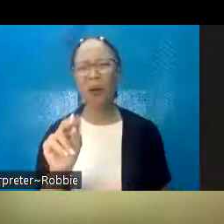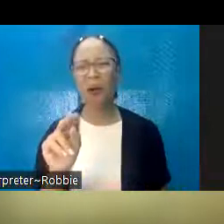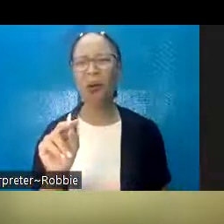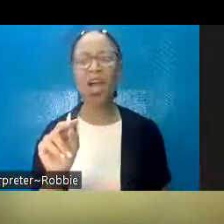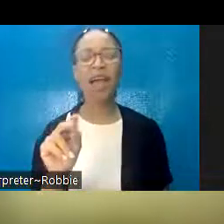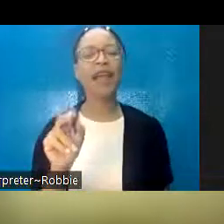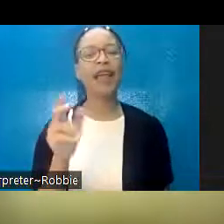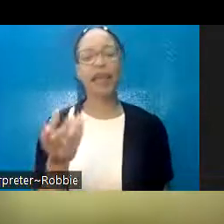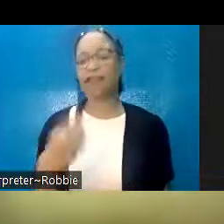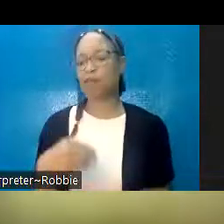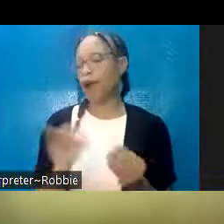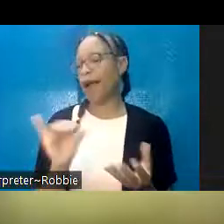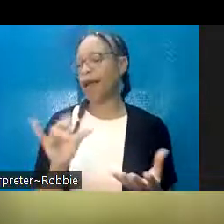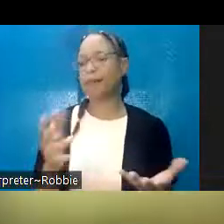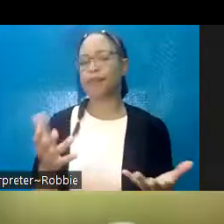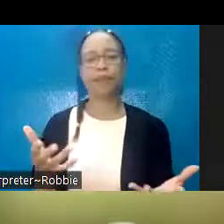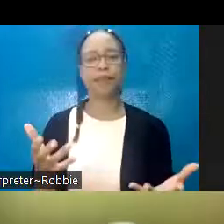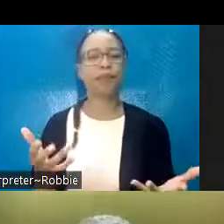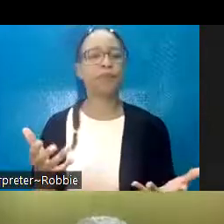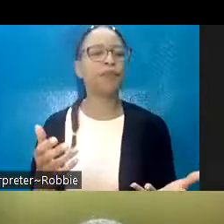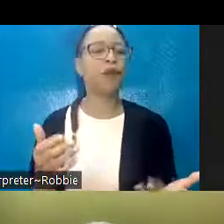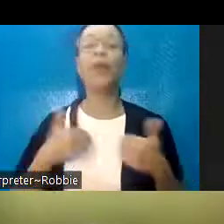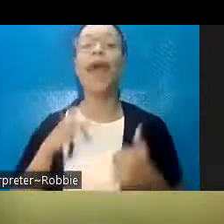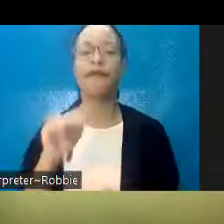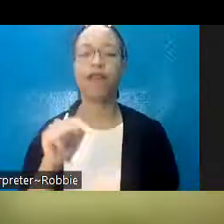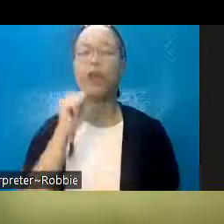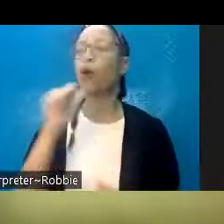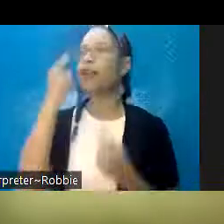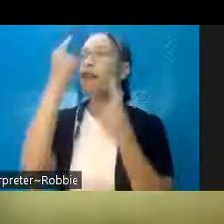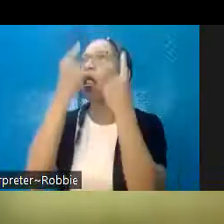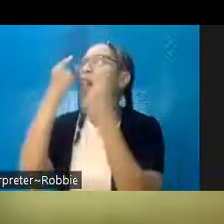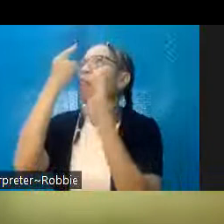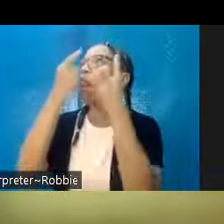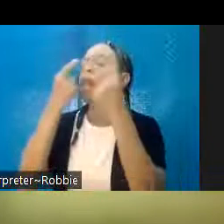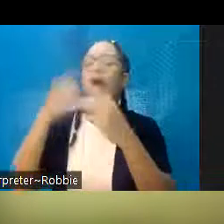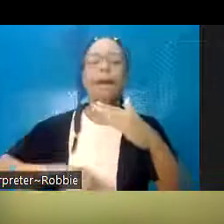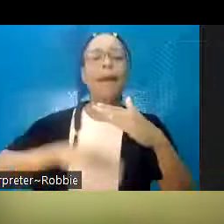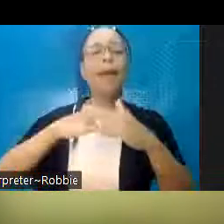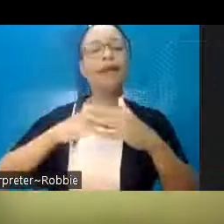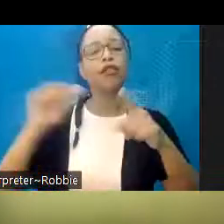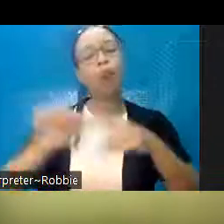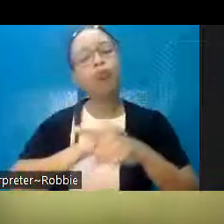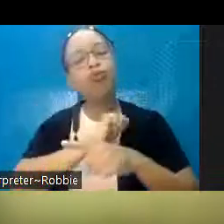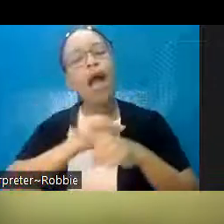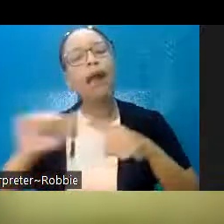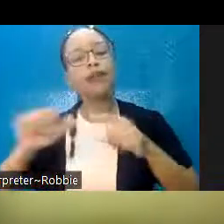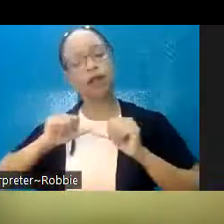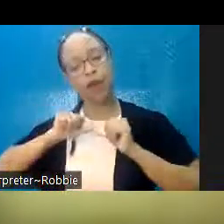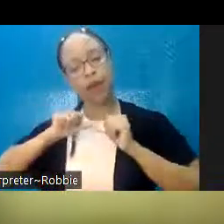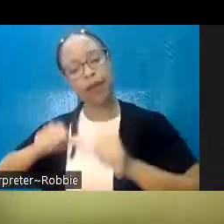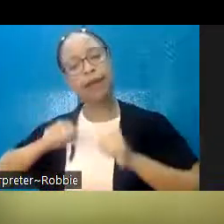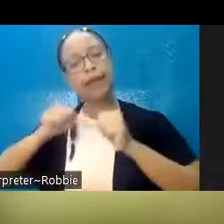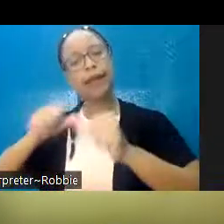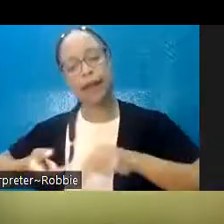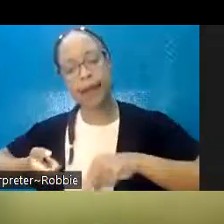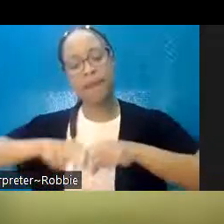have it. We don't have to think about that. Capacities are practices that we consistently